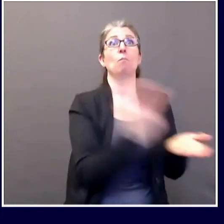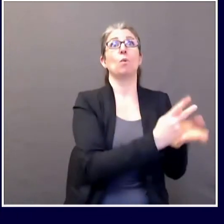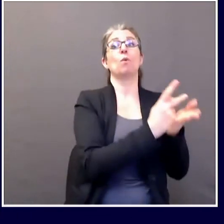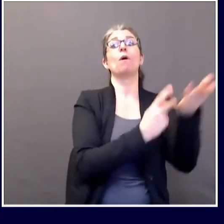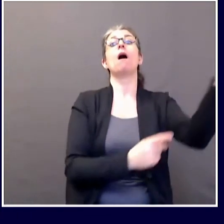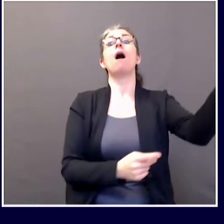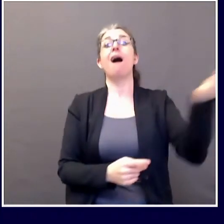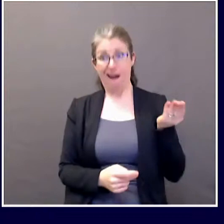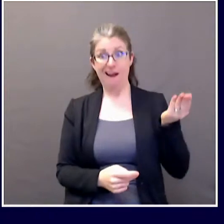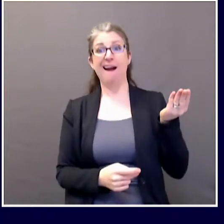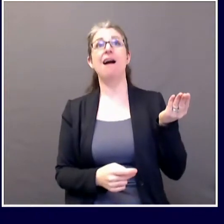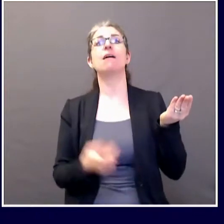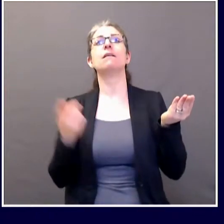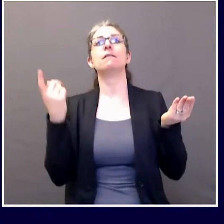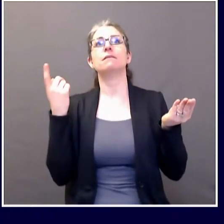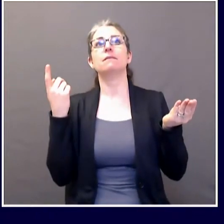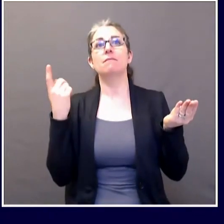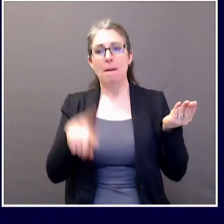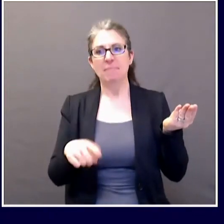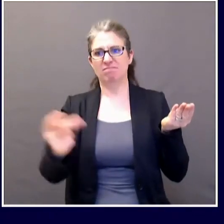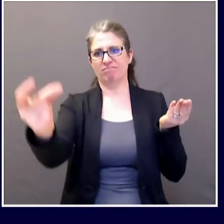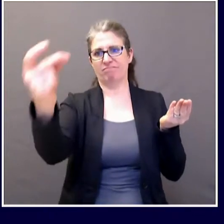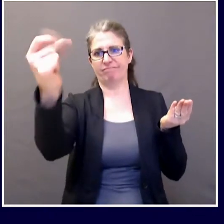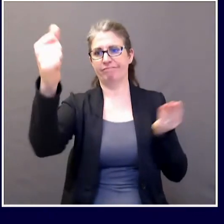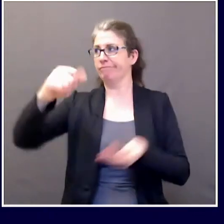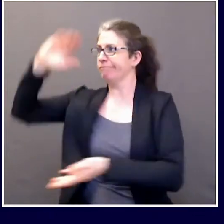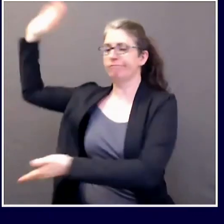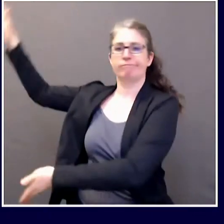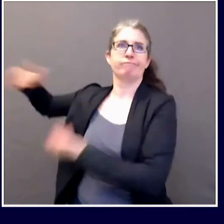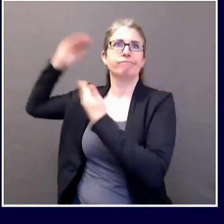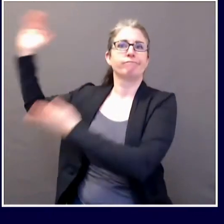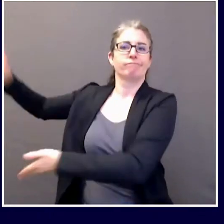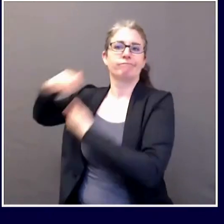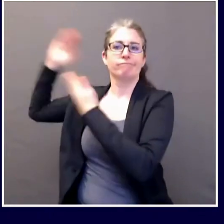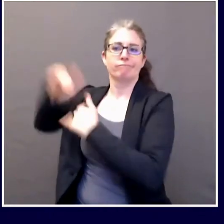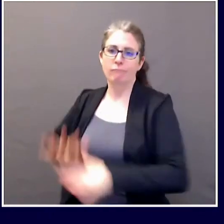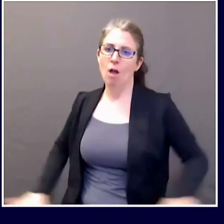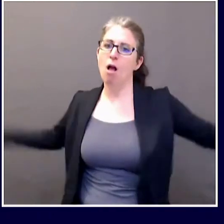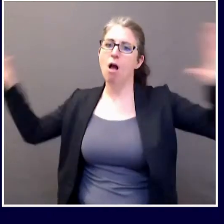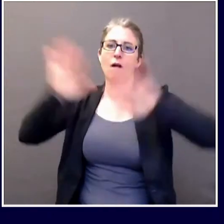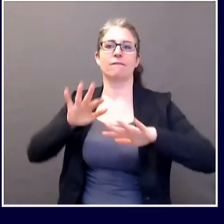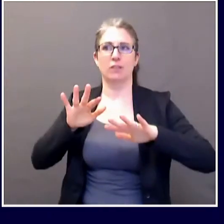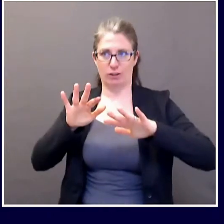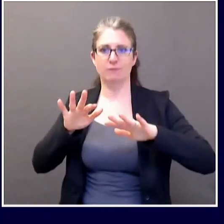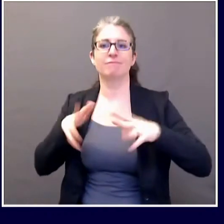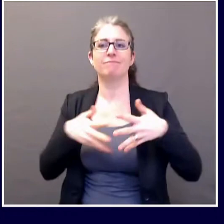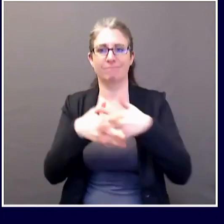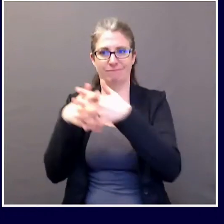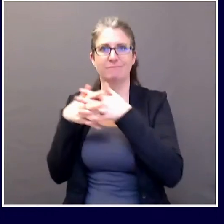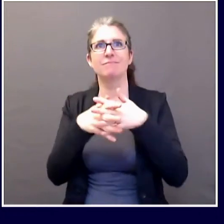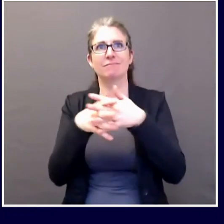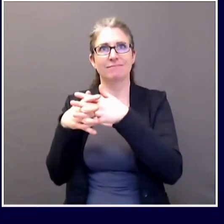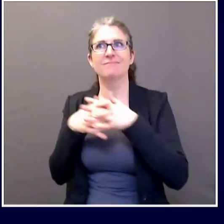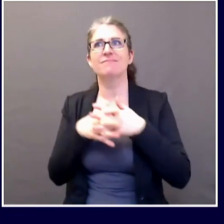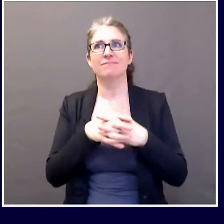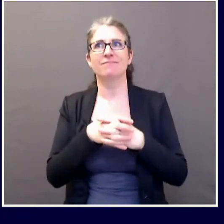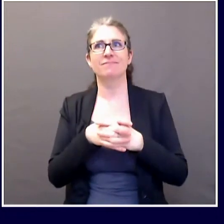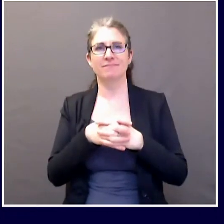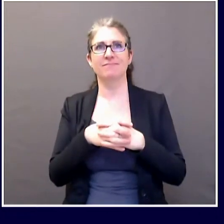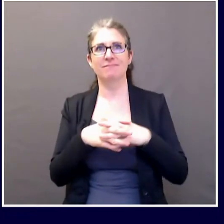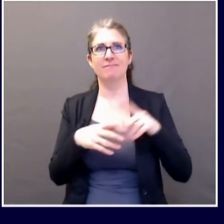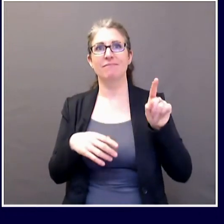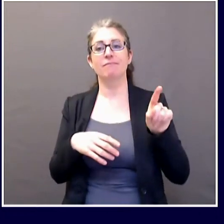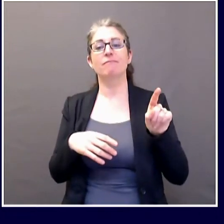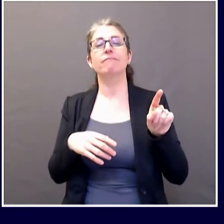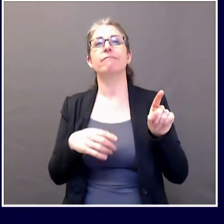this vaccine stacks up against other vaccines and ultimately what the data say about this new vaccine, and